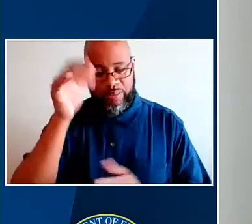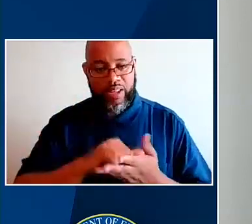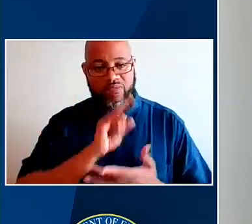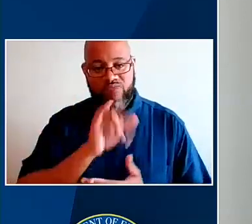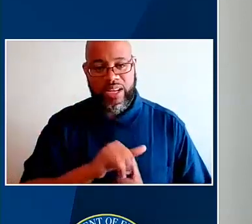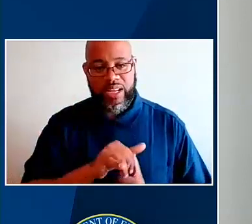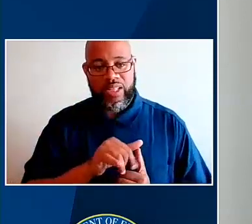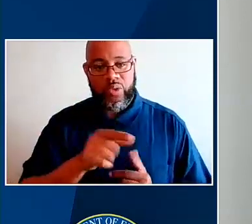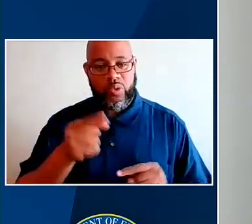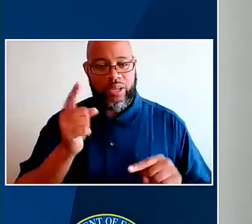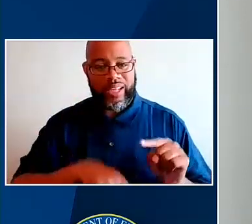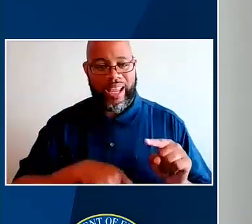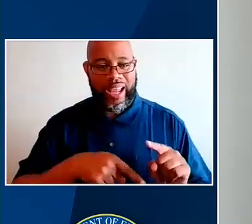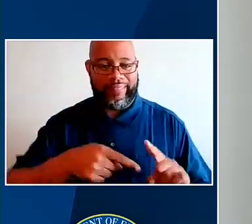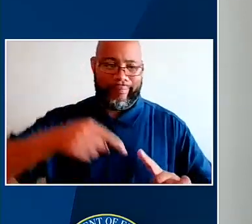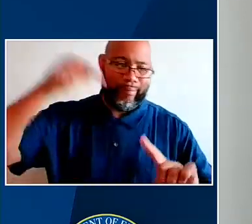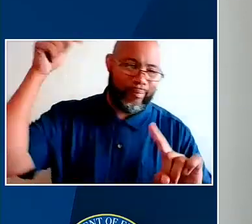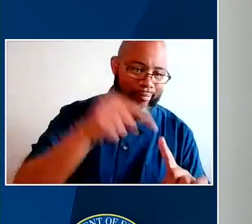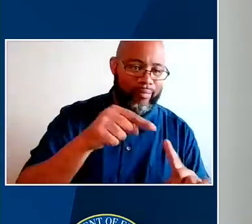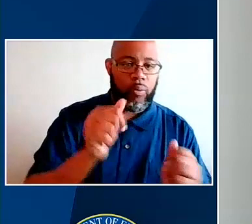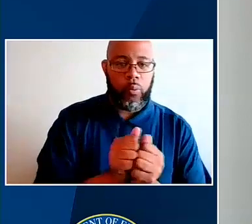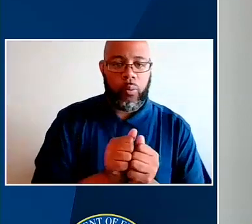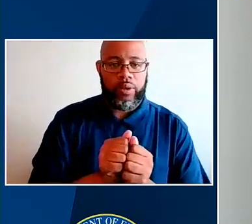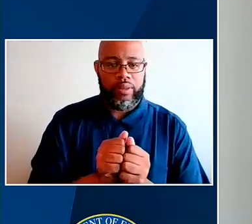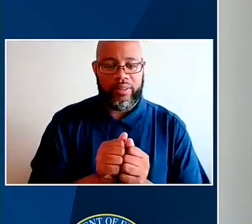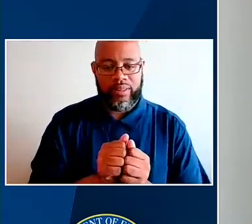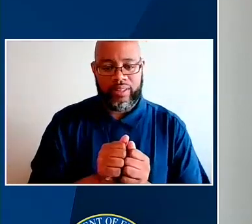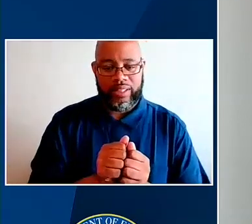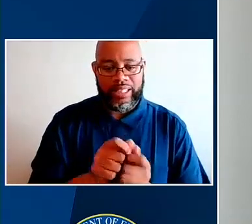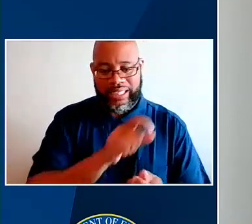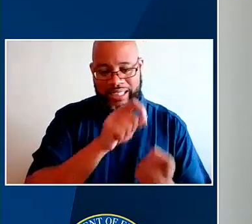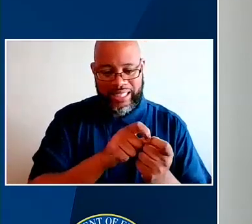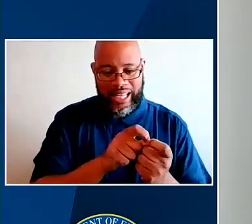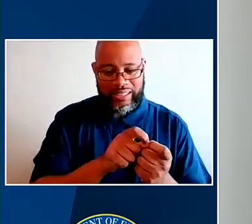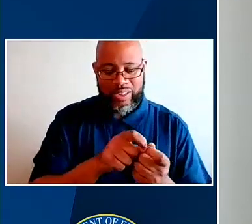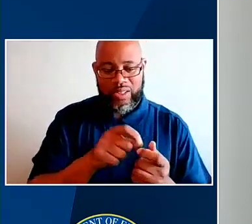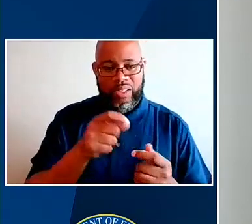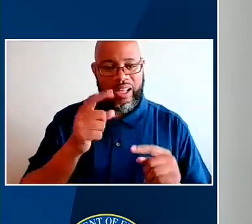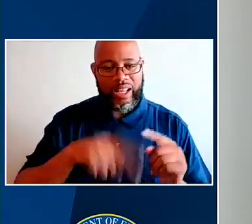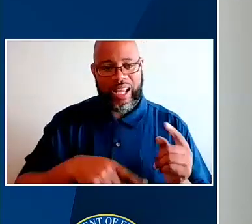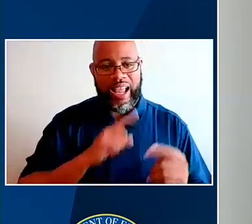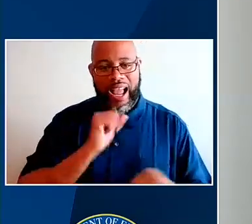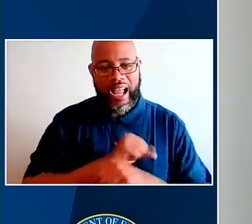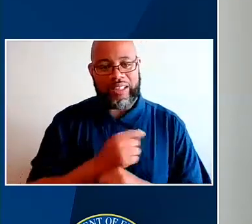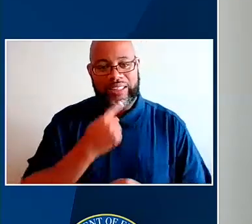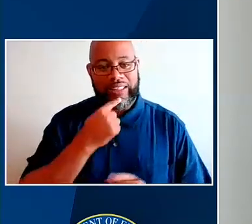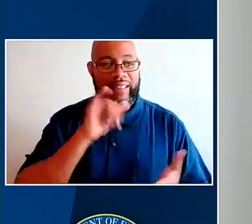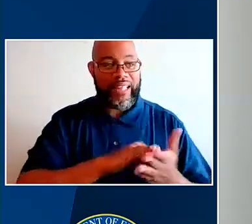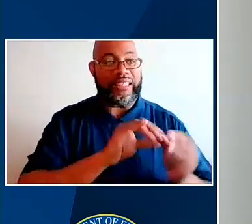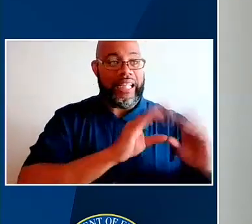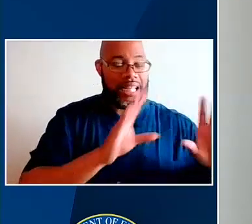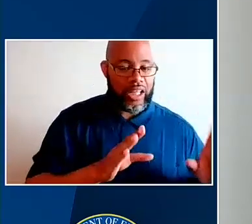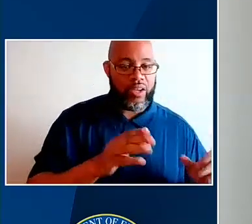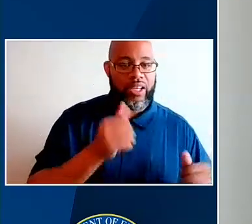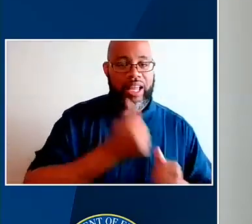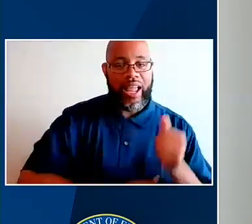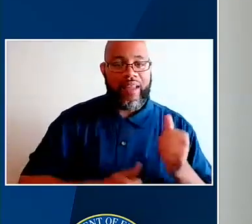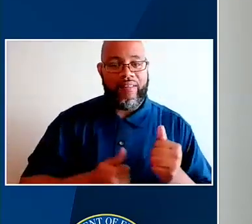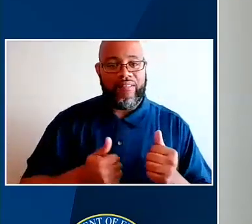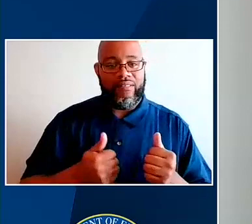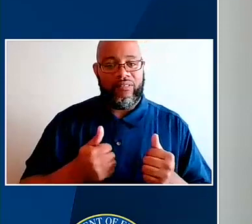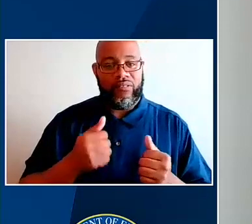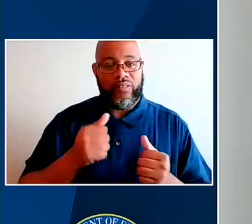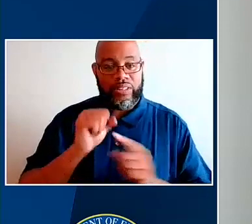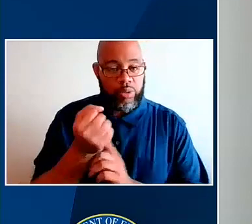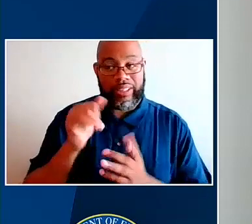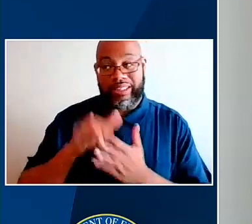you can't nail down with exactitude. You can't actually say this is clear in every case and